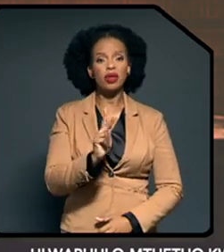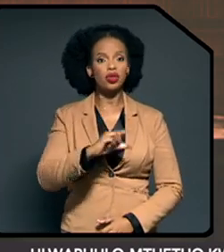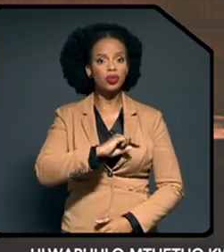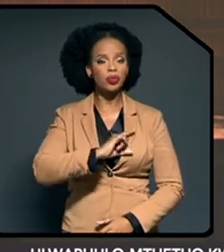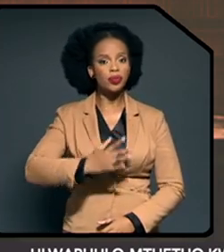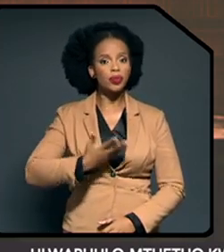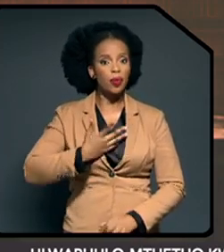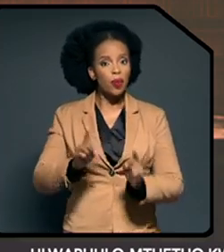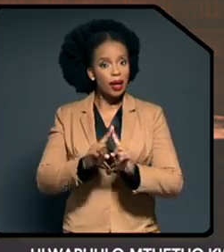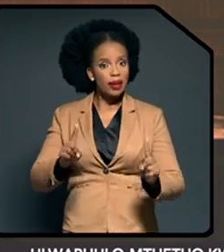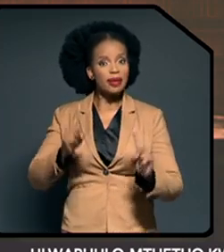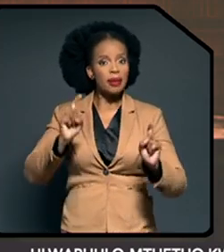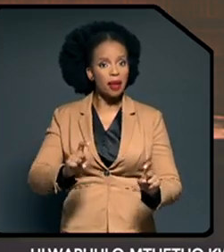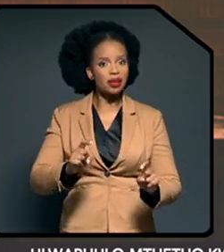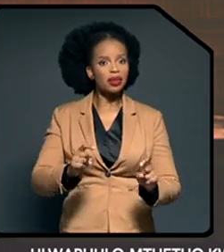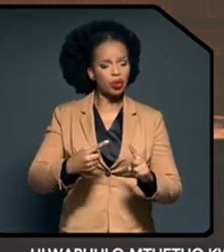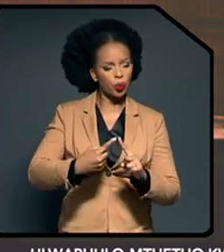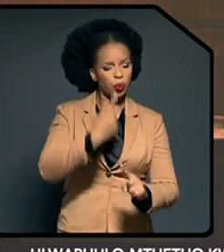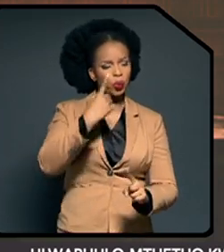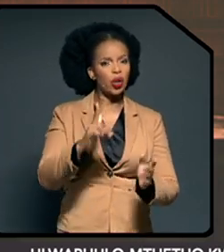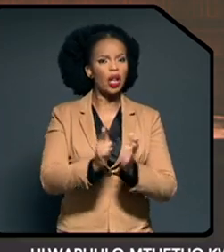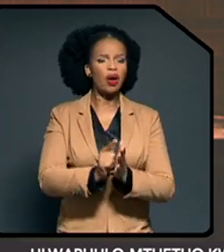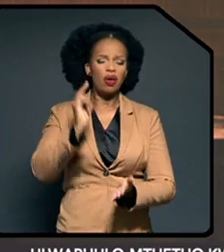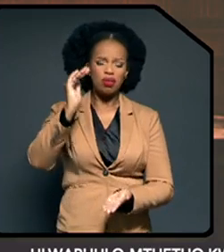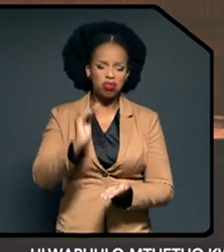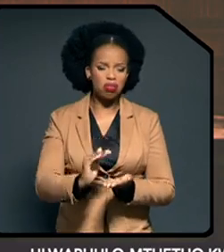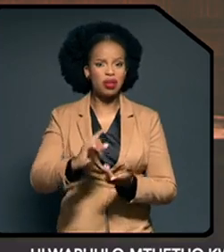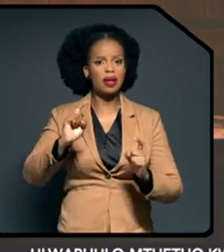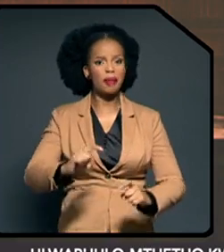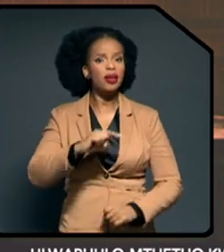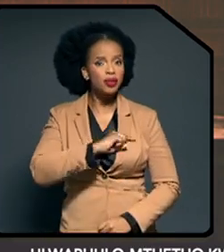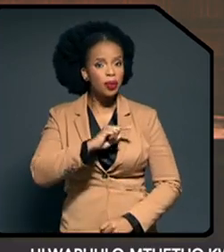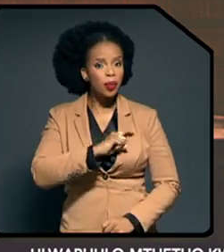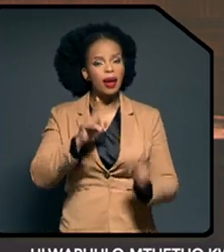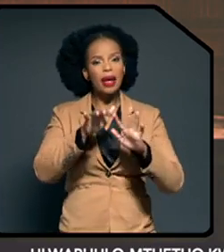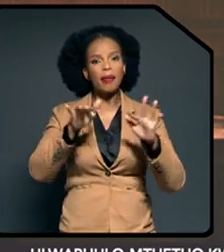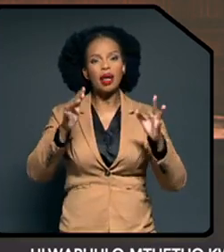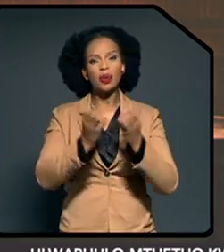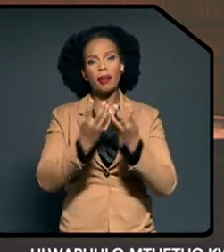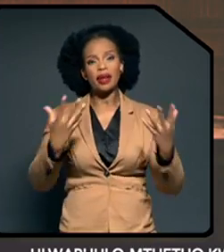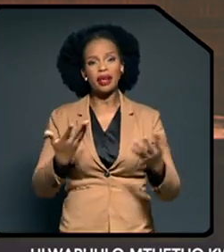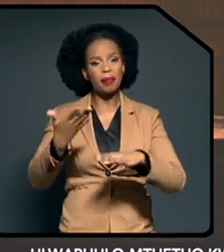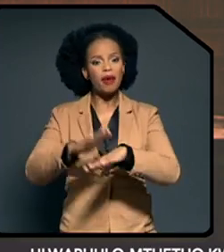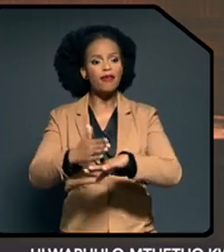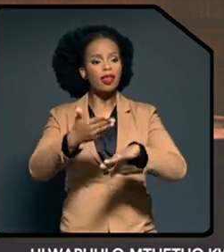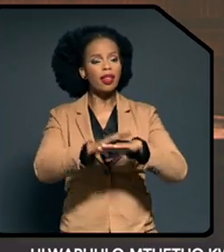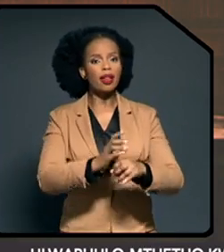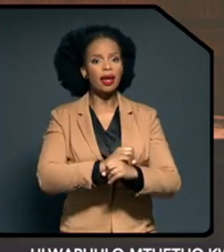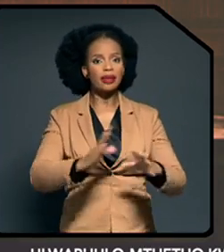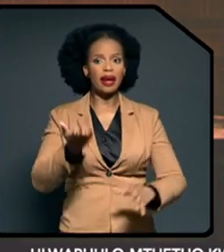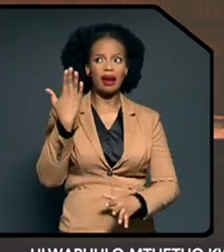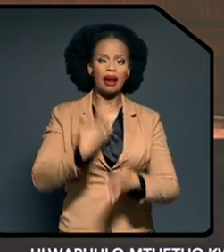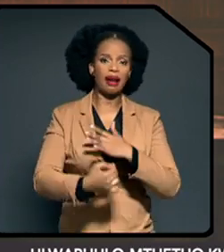zokunciphisa ulwaphulo-mthetho. Eli phulo lilandela ukuxhuma kwamanani okubulawa kwabantu ukususela kunyaka